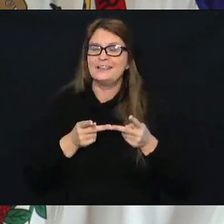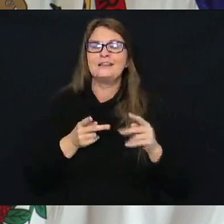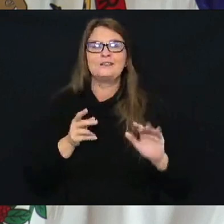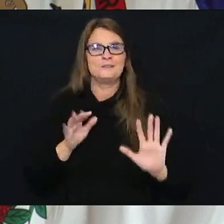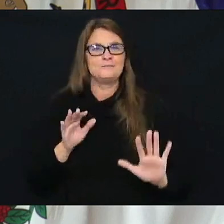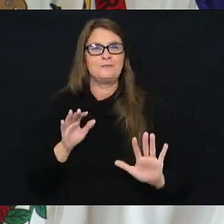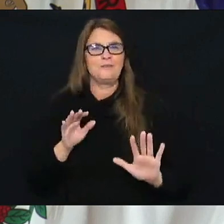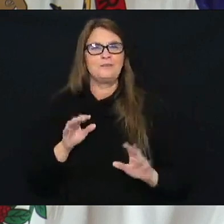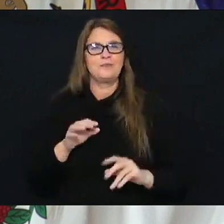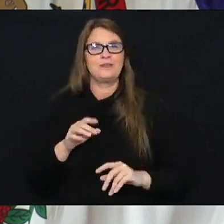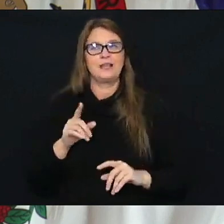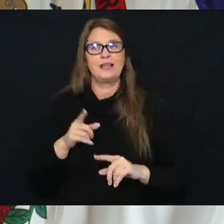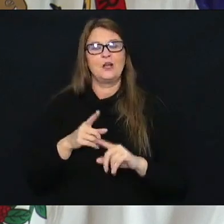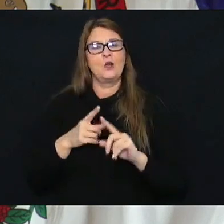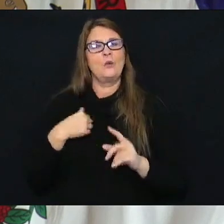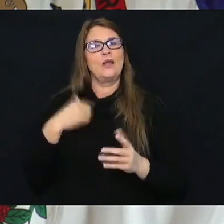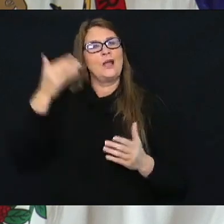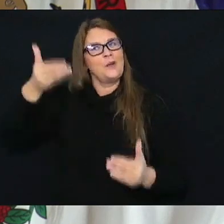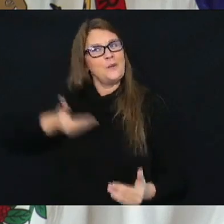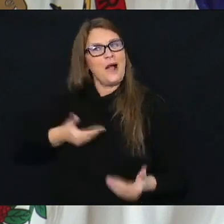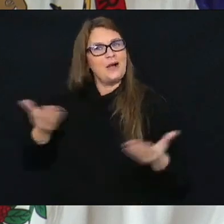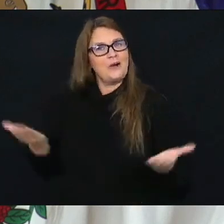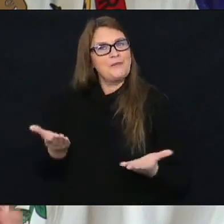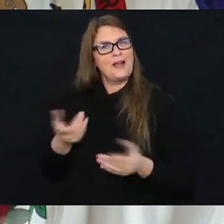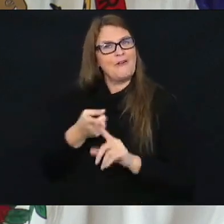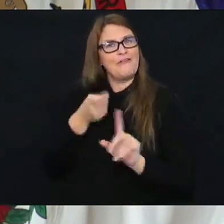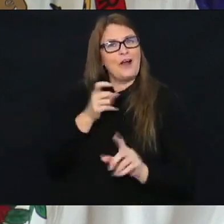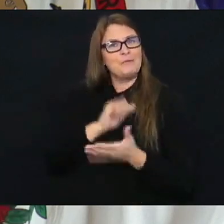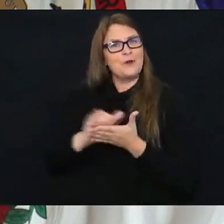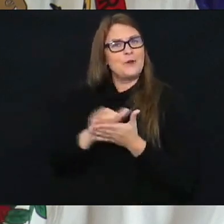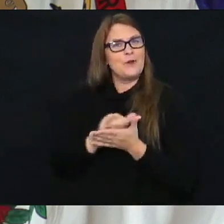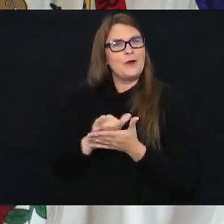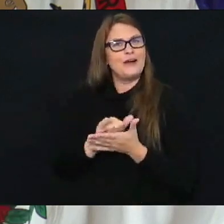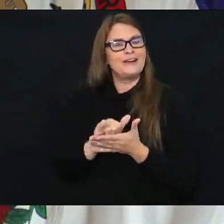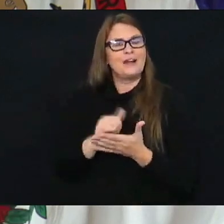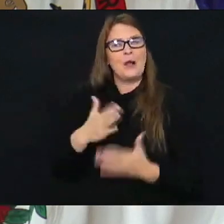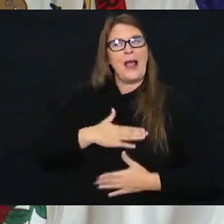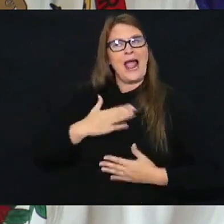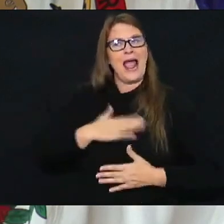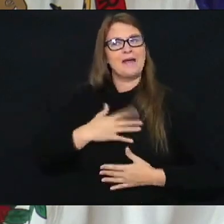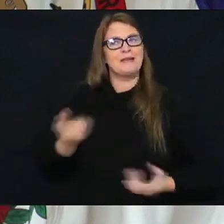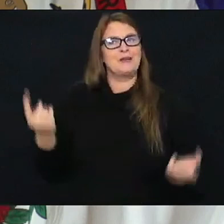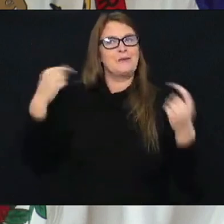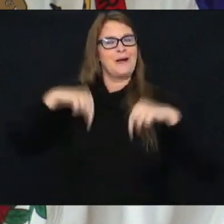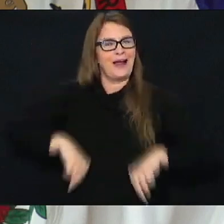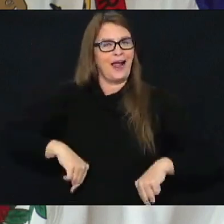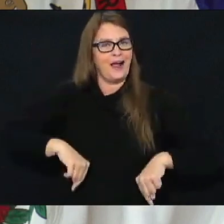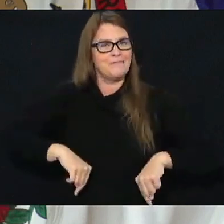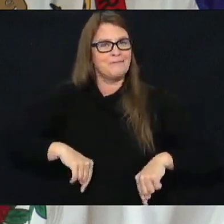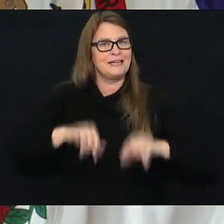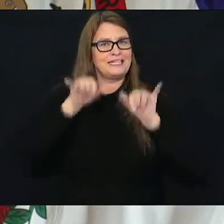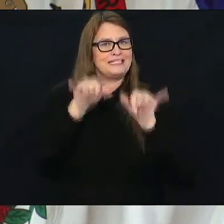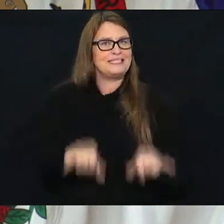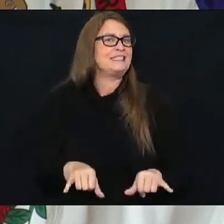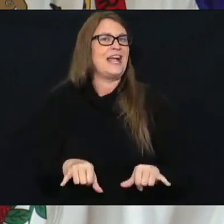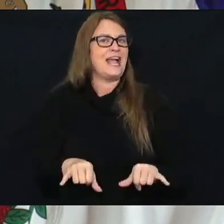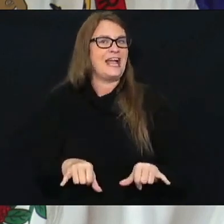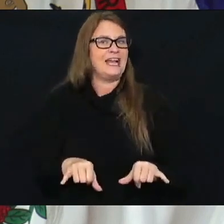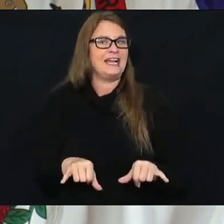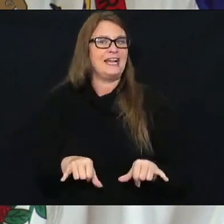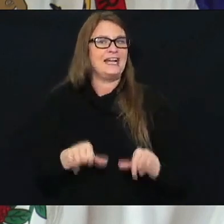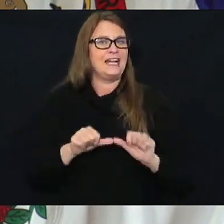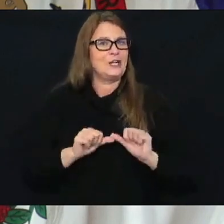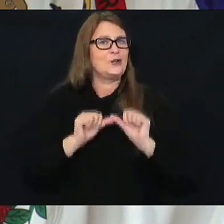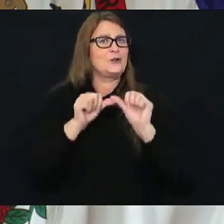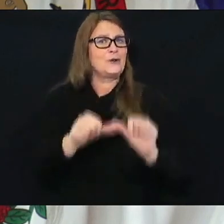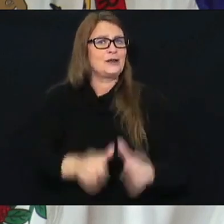from the standpoint of Karen, we welcome you here, and we're glad you're here, and we hope you'll be here for the balance of your